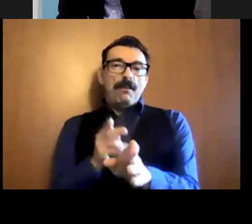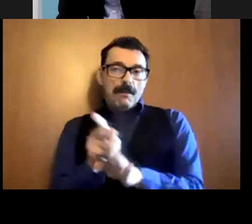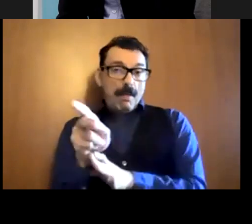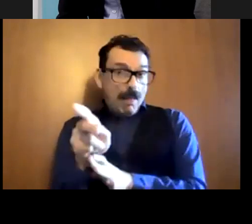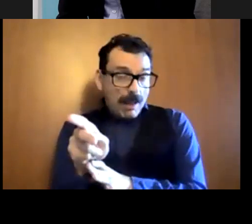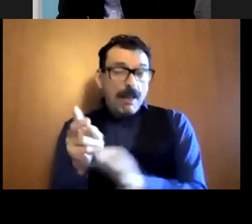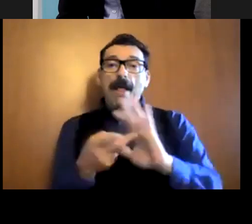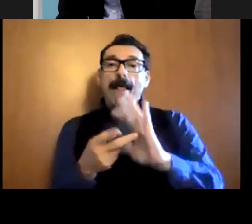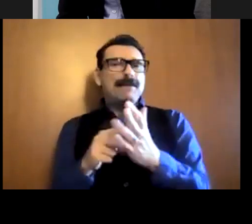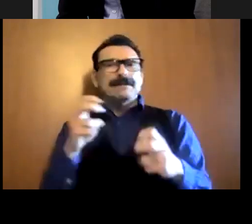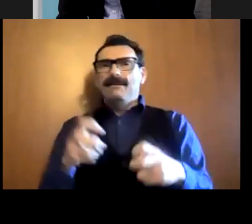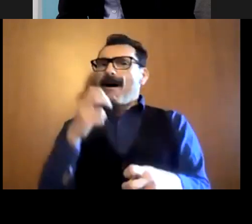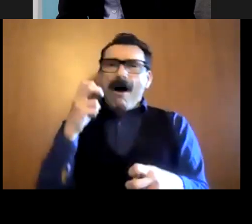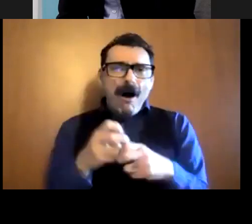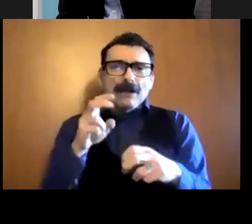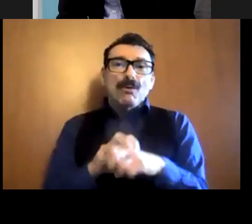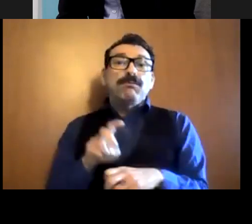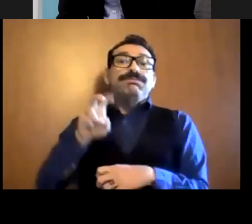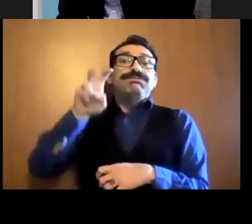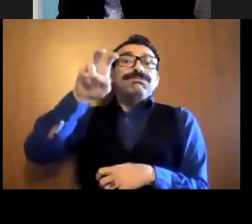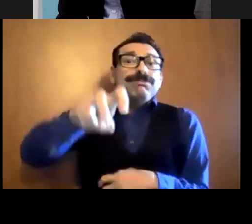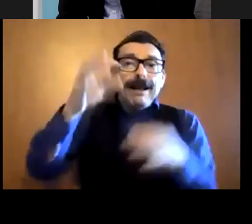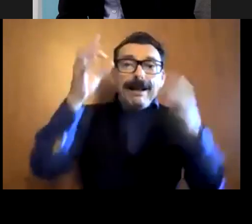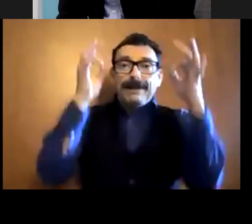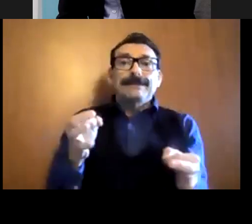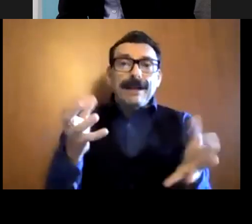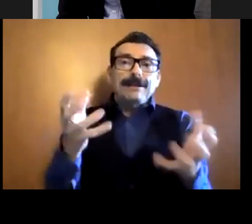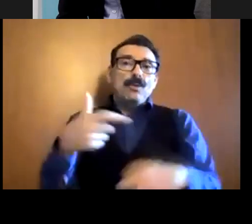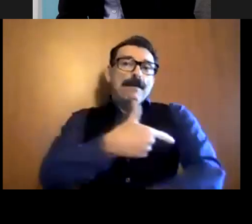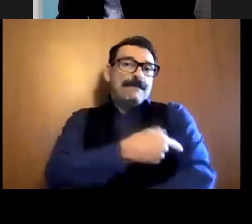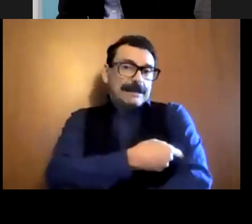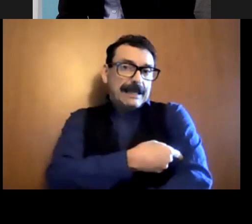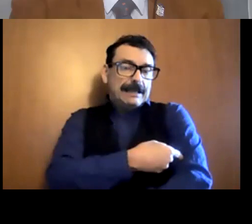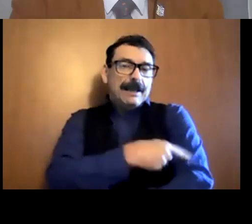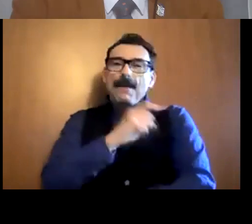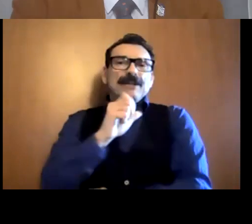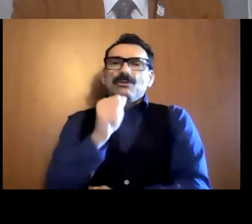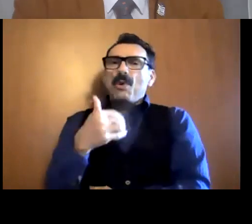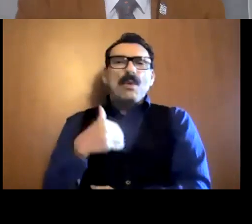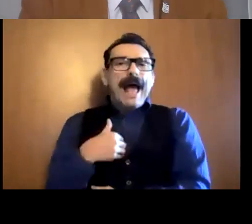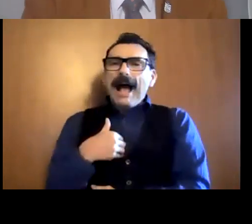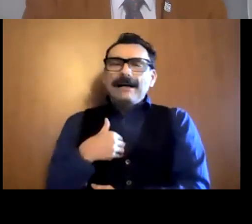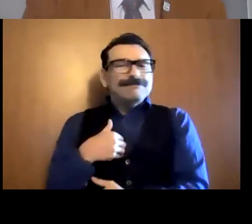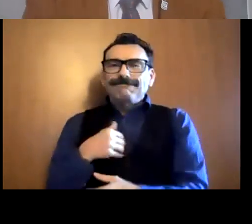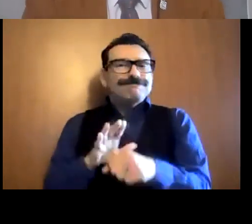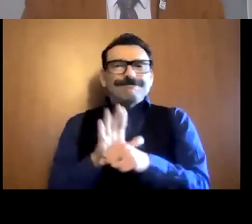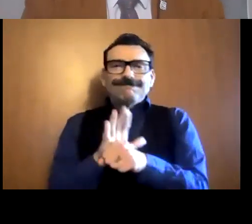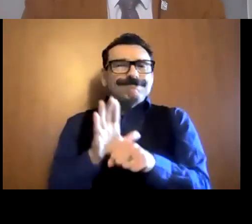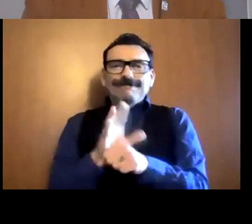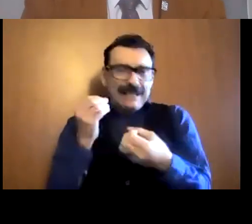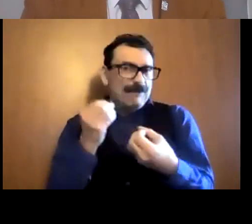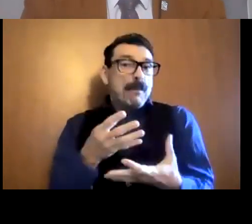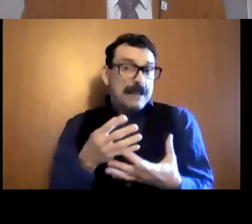then just make that leap with this vaccine coming out to just go and sign up and get it. And so I think it's important to keep